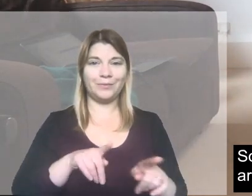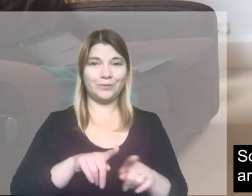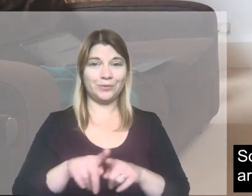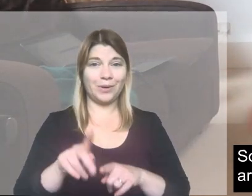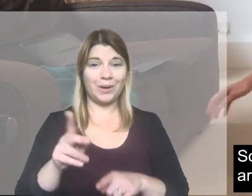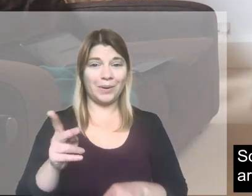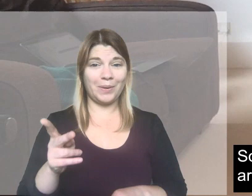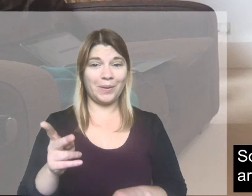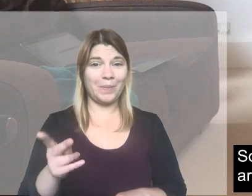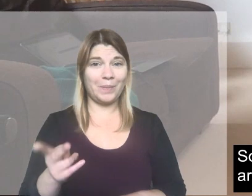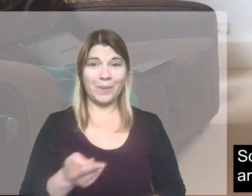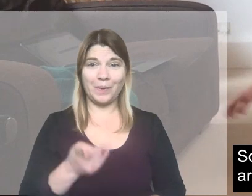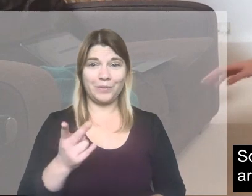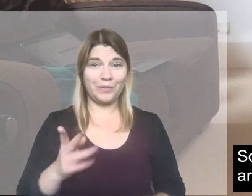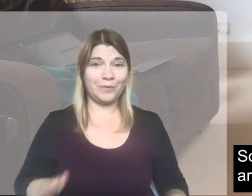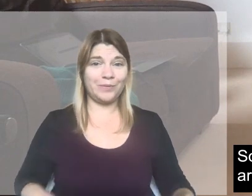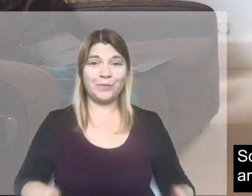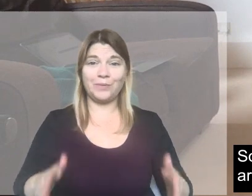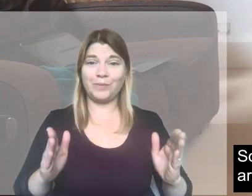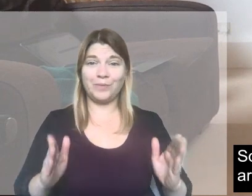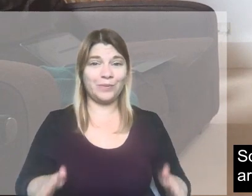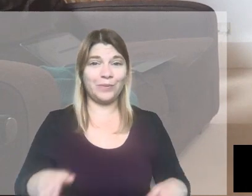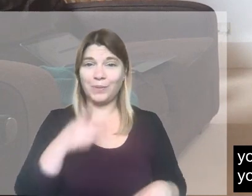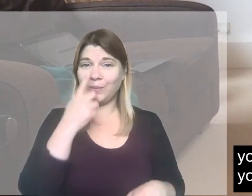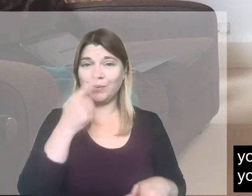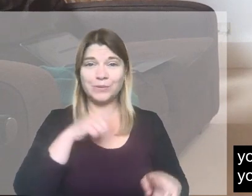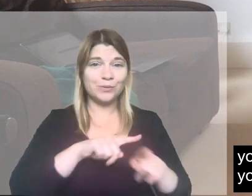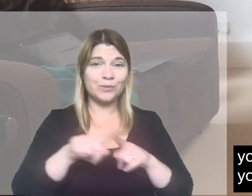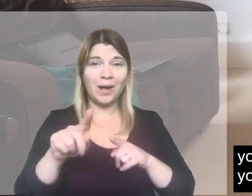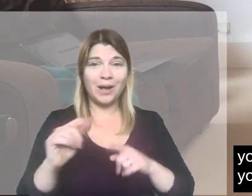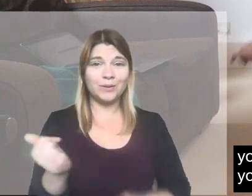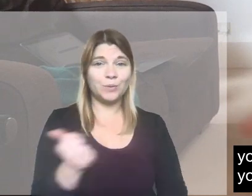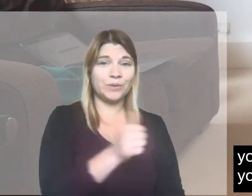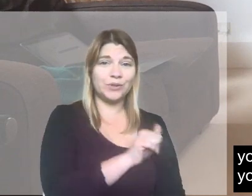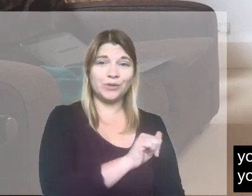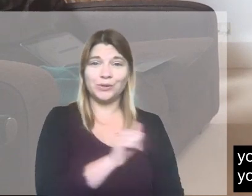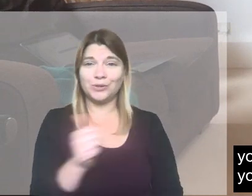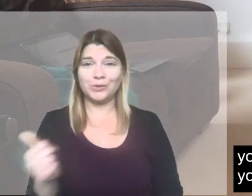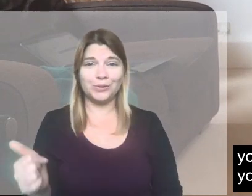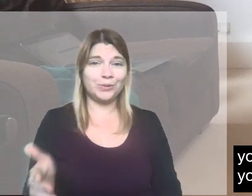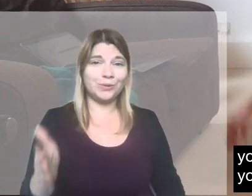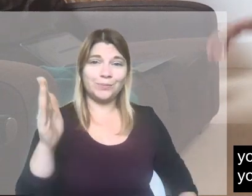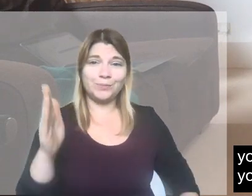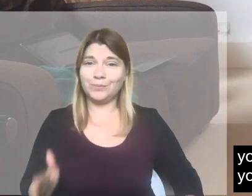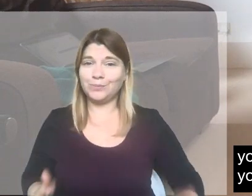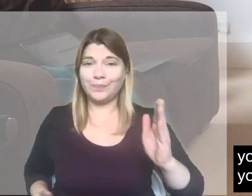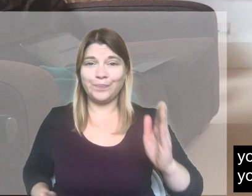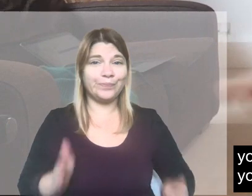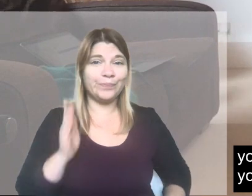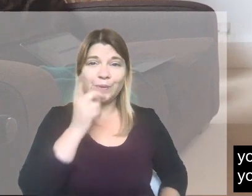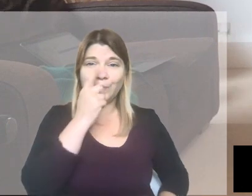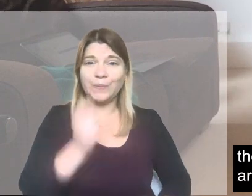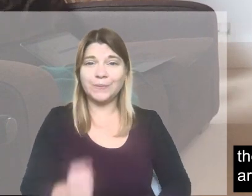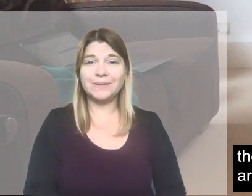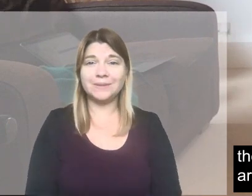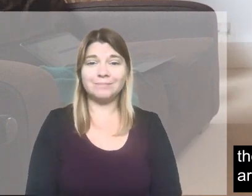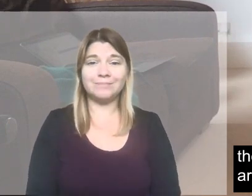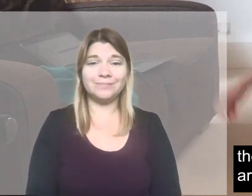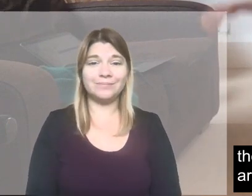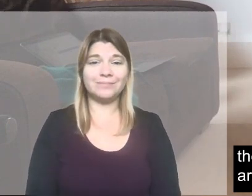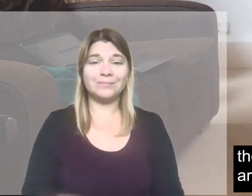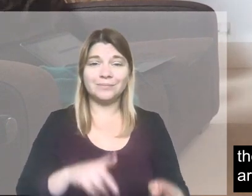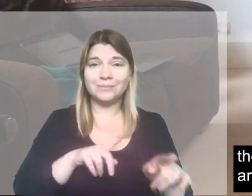So you could try the one with both arms going forwards. You could try the one where you switch one arm going forwards, then the